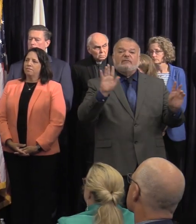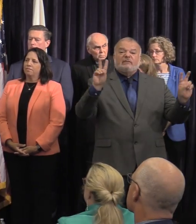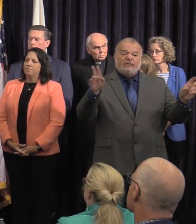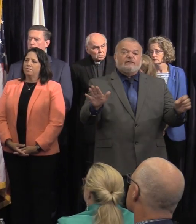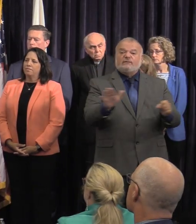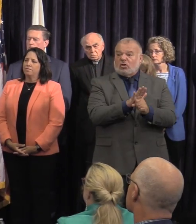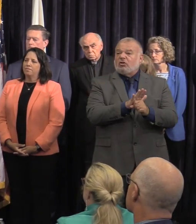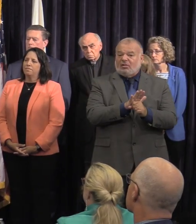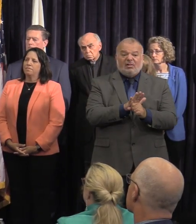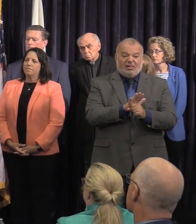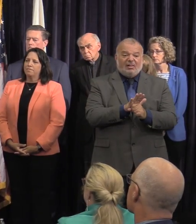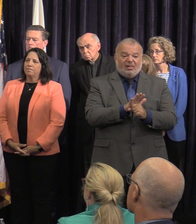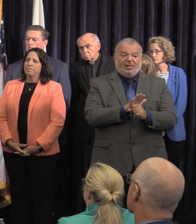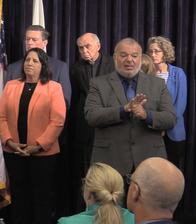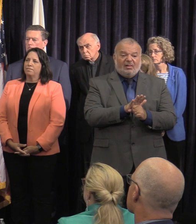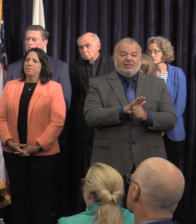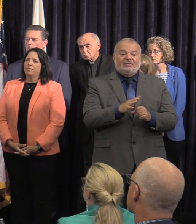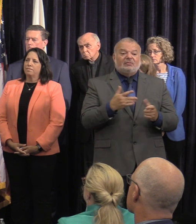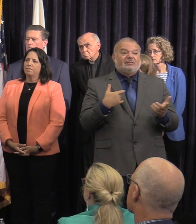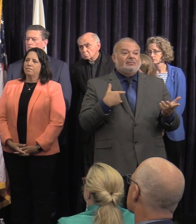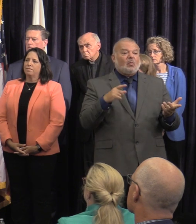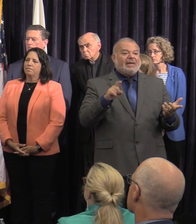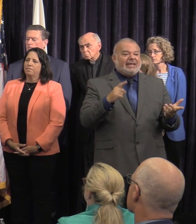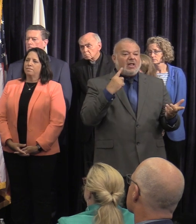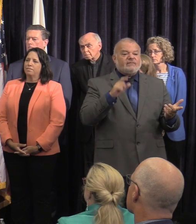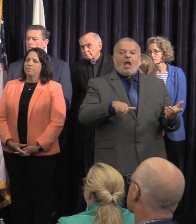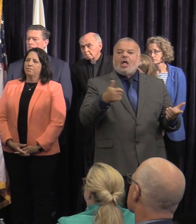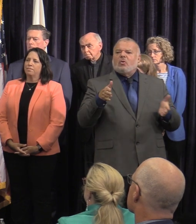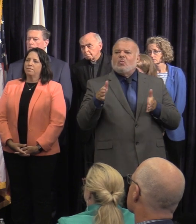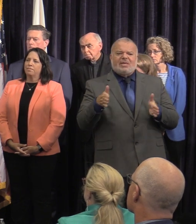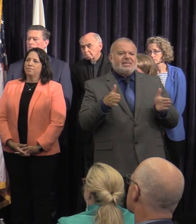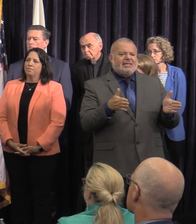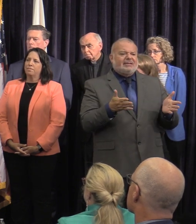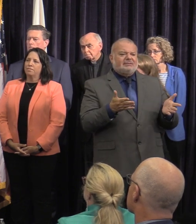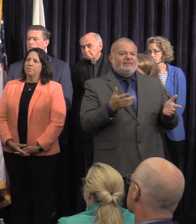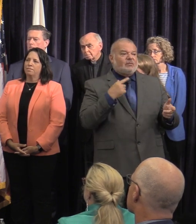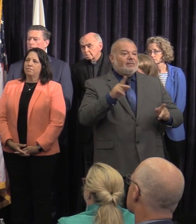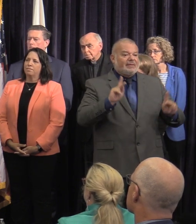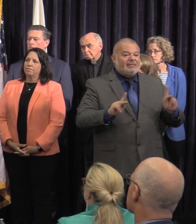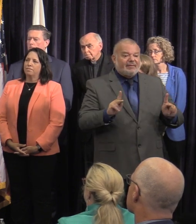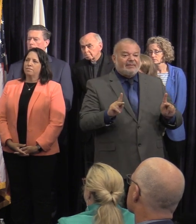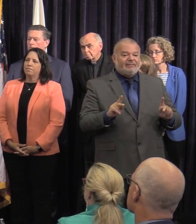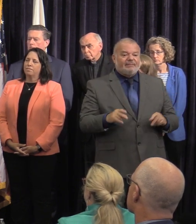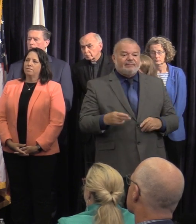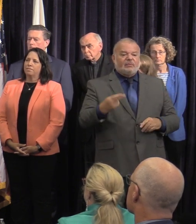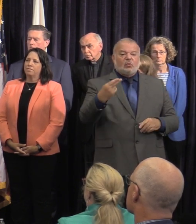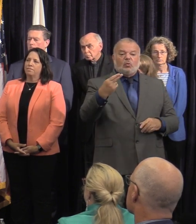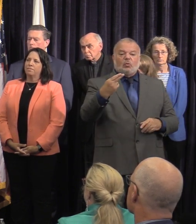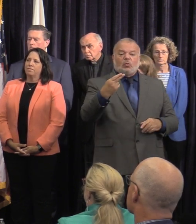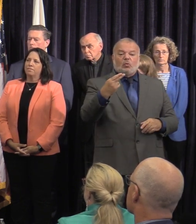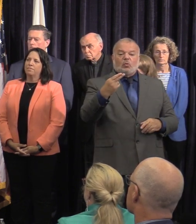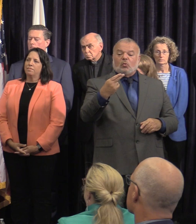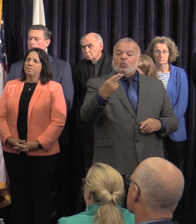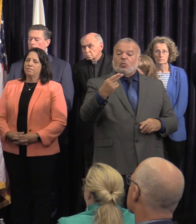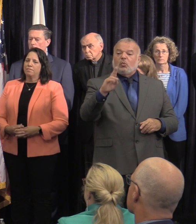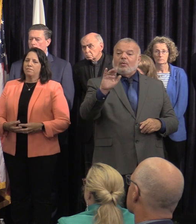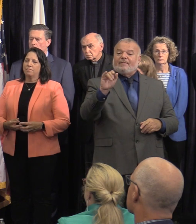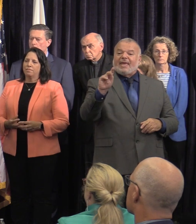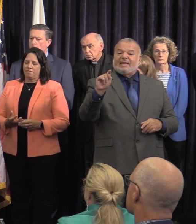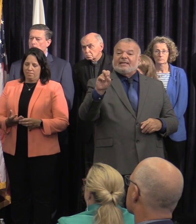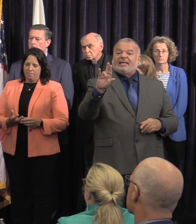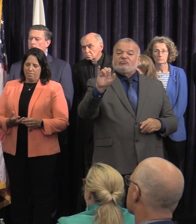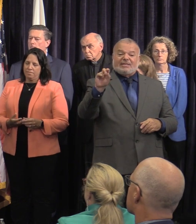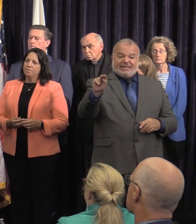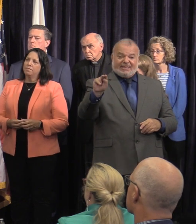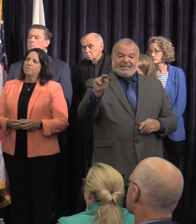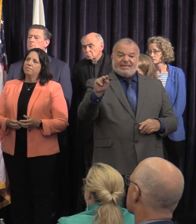out innovations and alternatives to deal with what really is a humanitarian crisis, a geopolitical crisis, and one